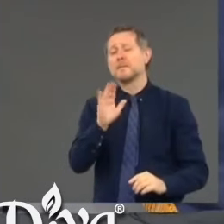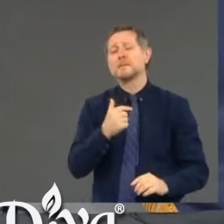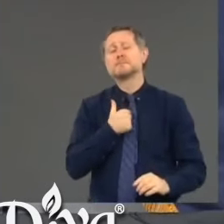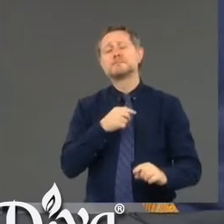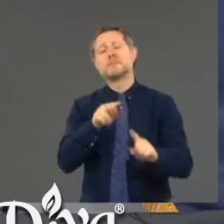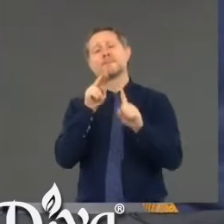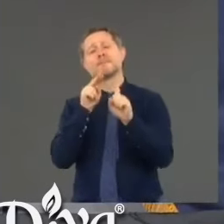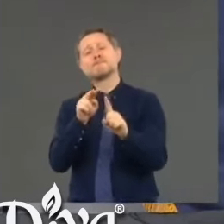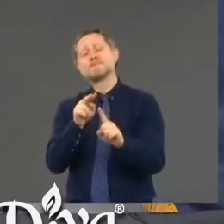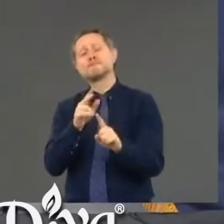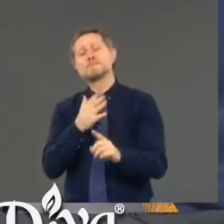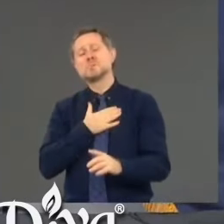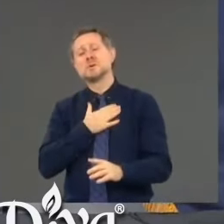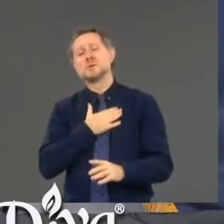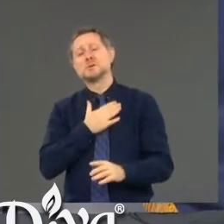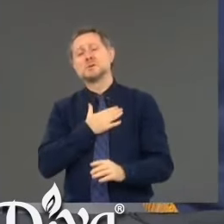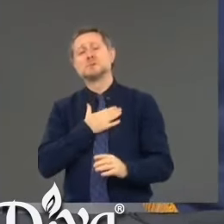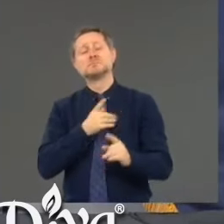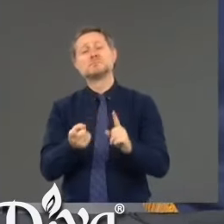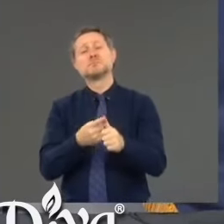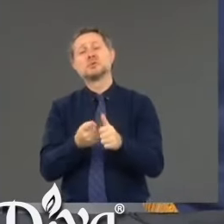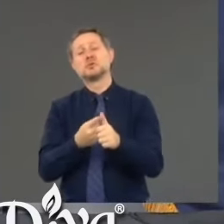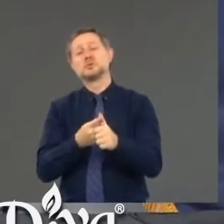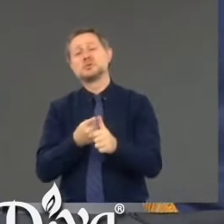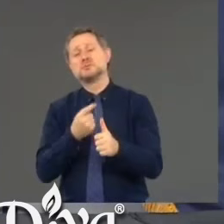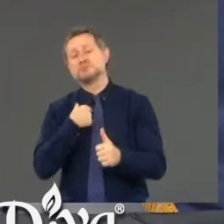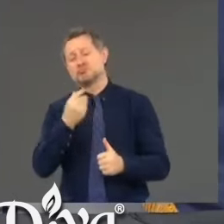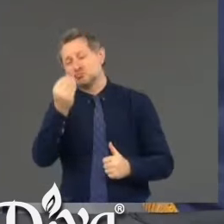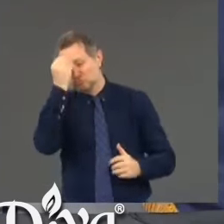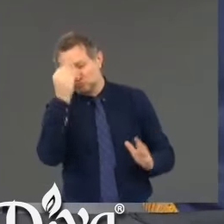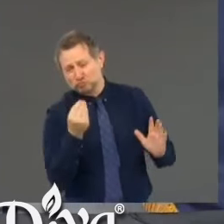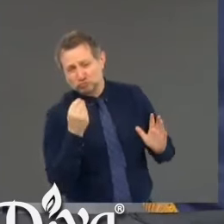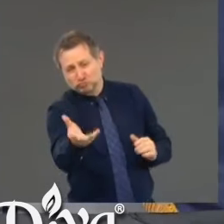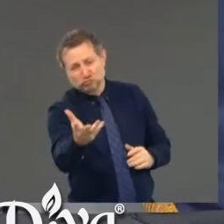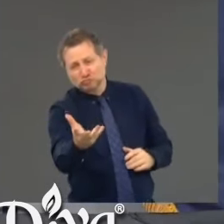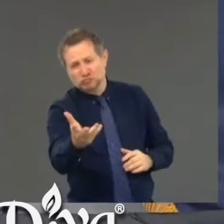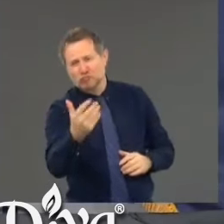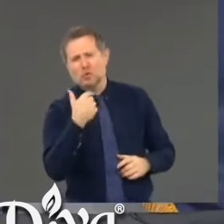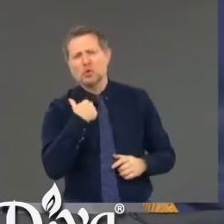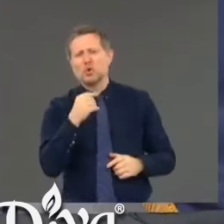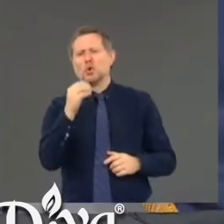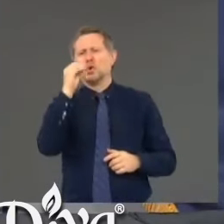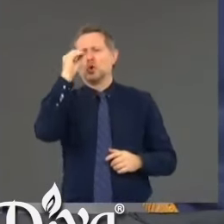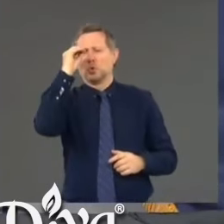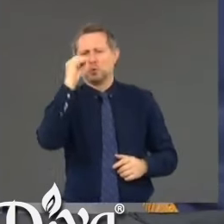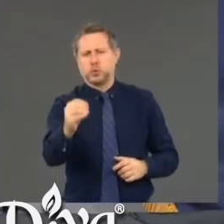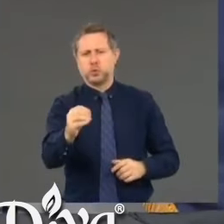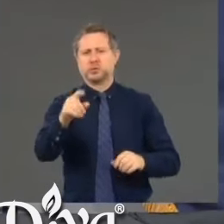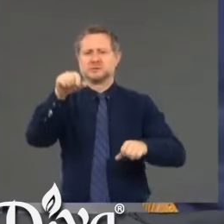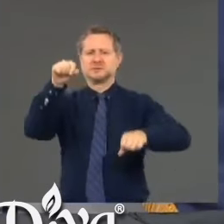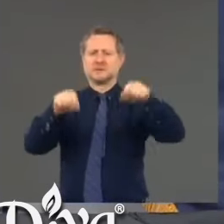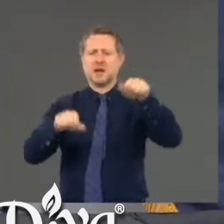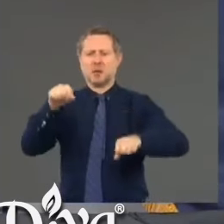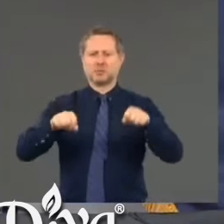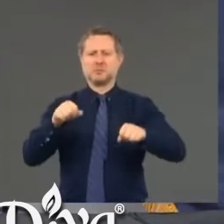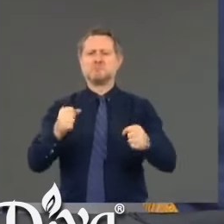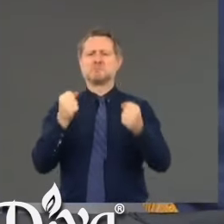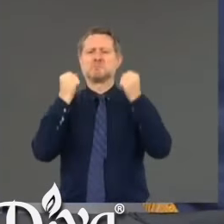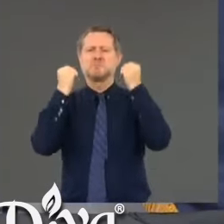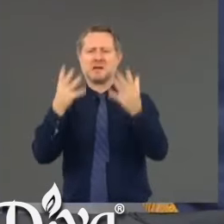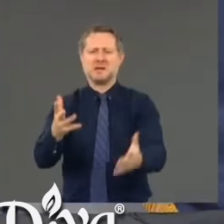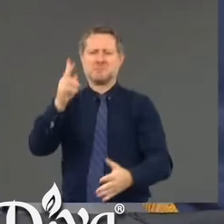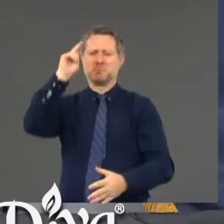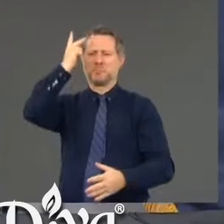saying first of all, there's no doubt that many politicians act through politics. I'm